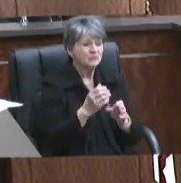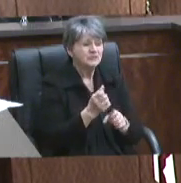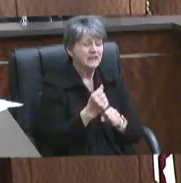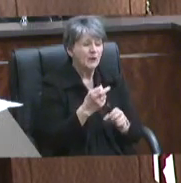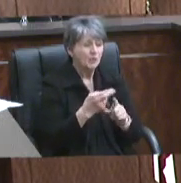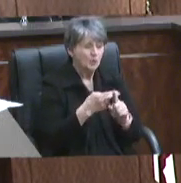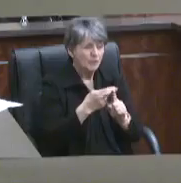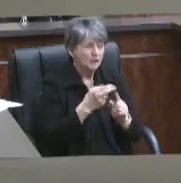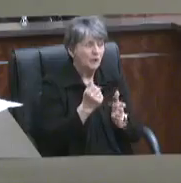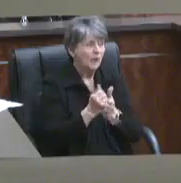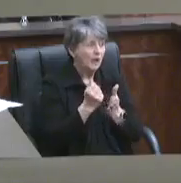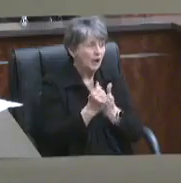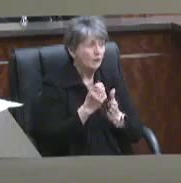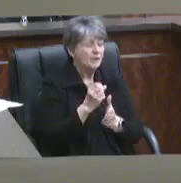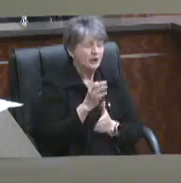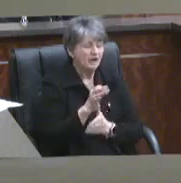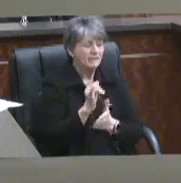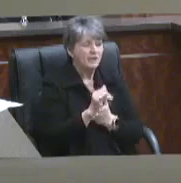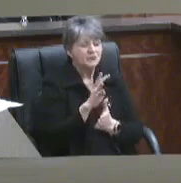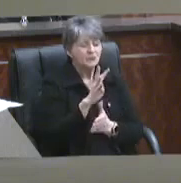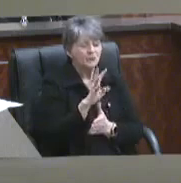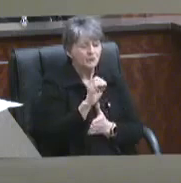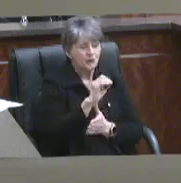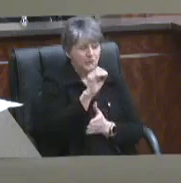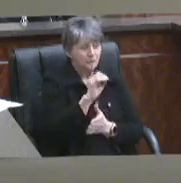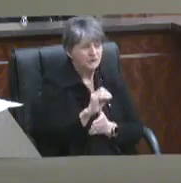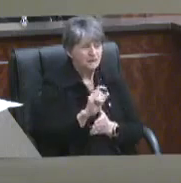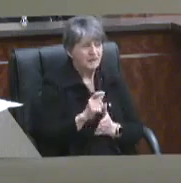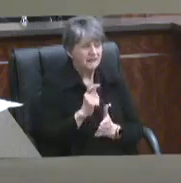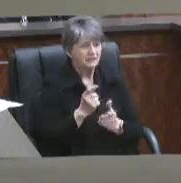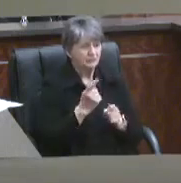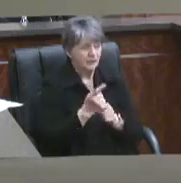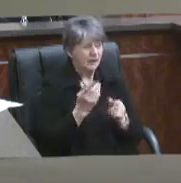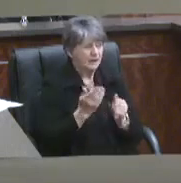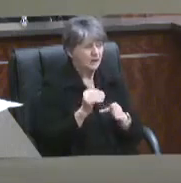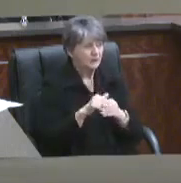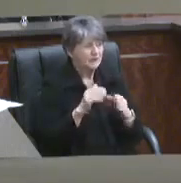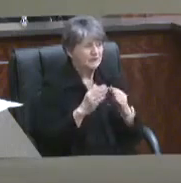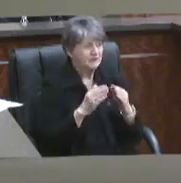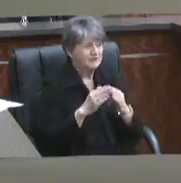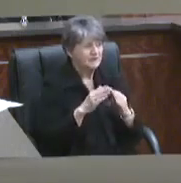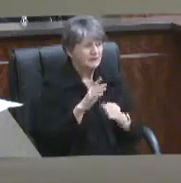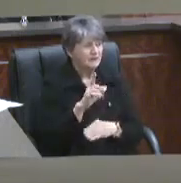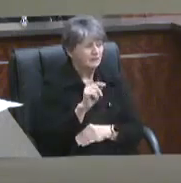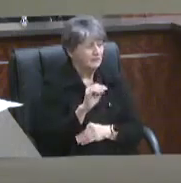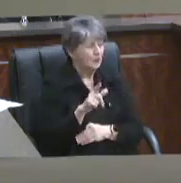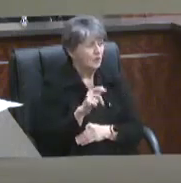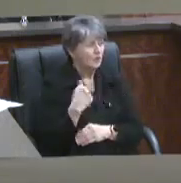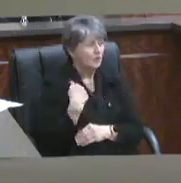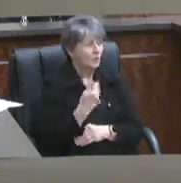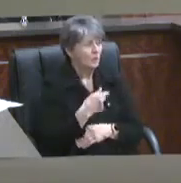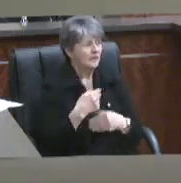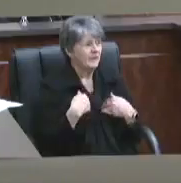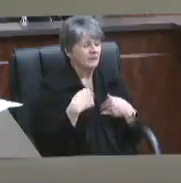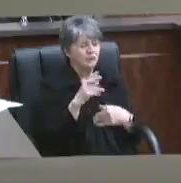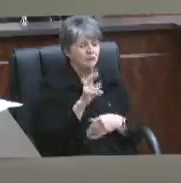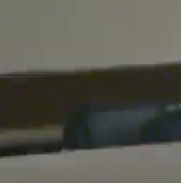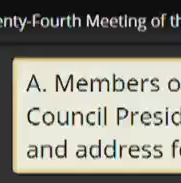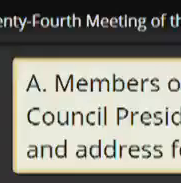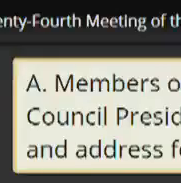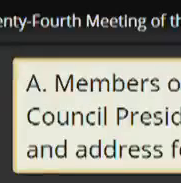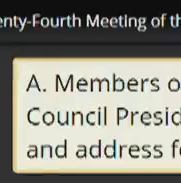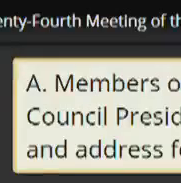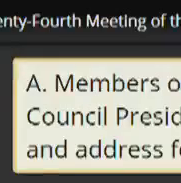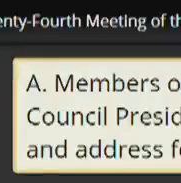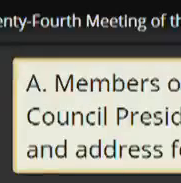and of those, 40% lived right here in the city of Laurel. We have 22 households that